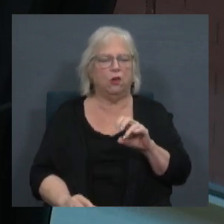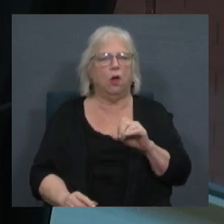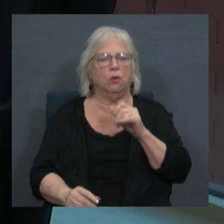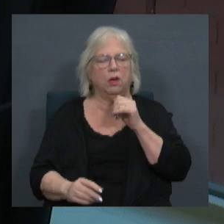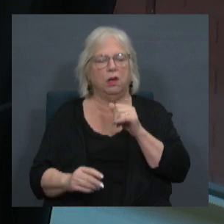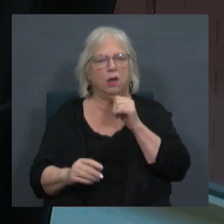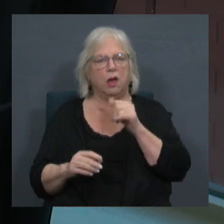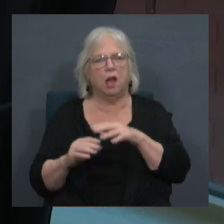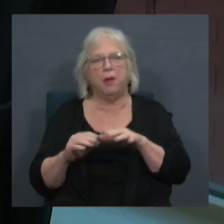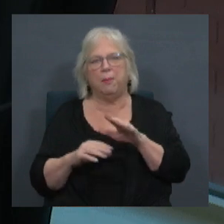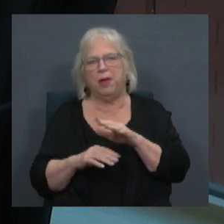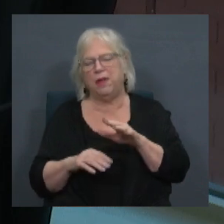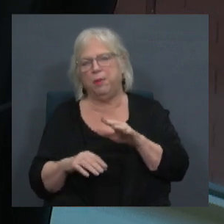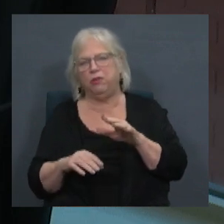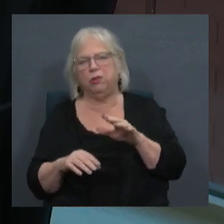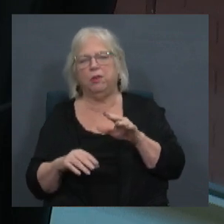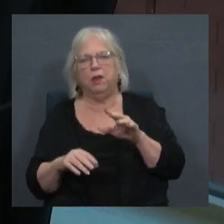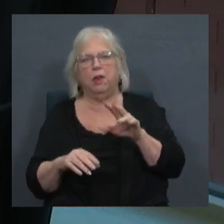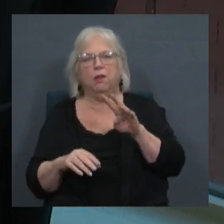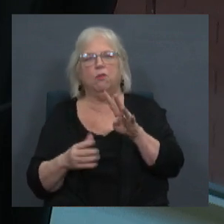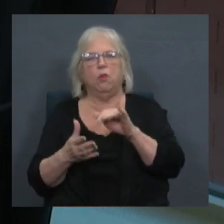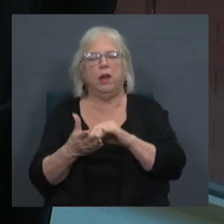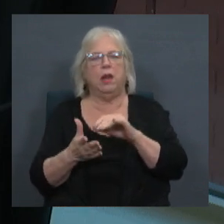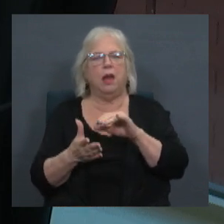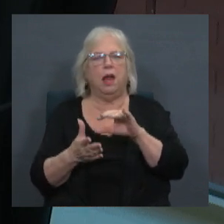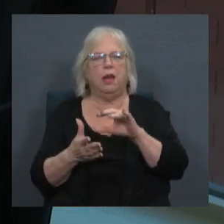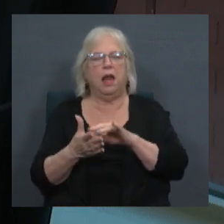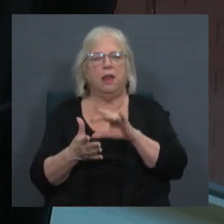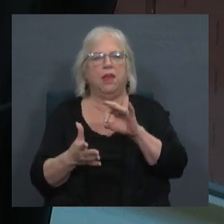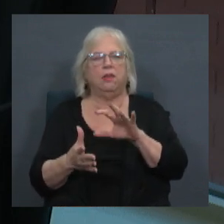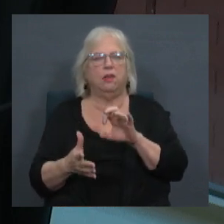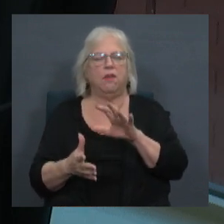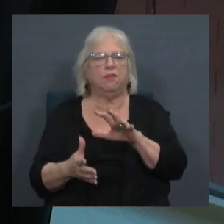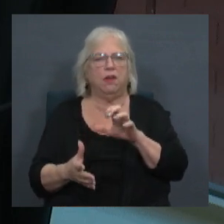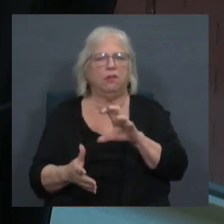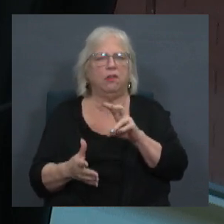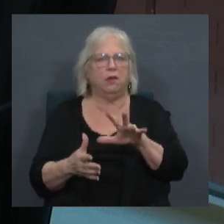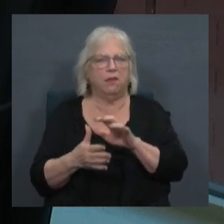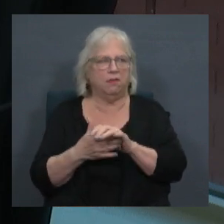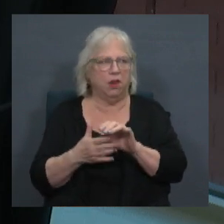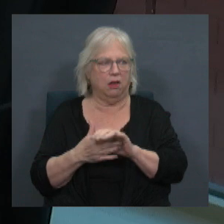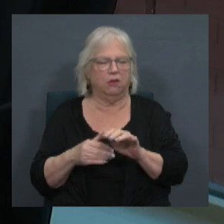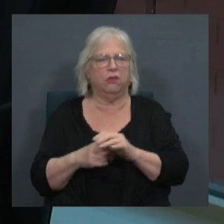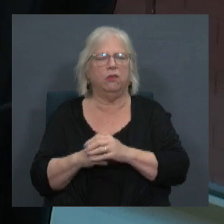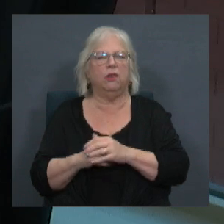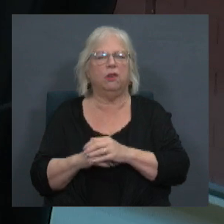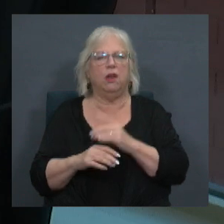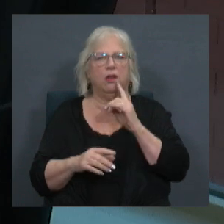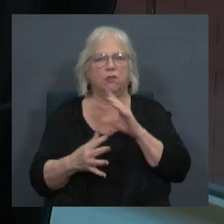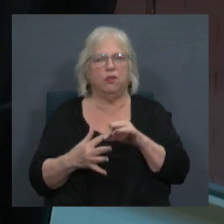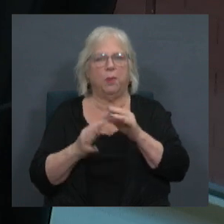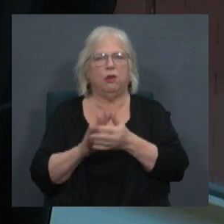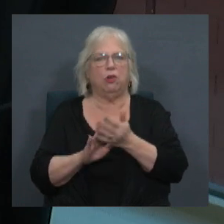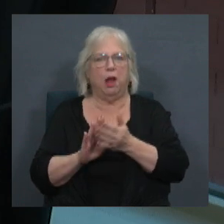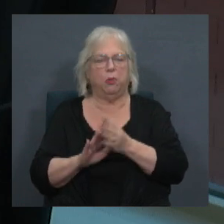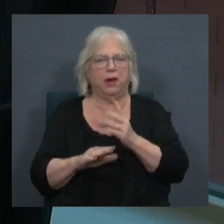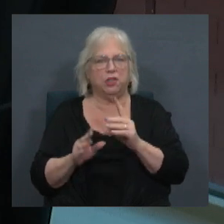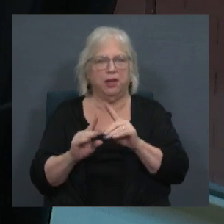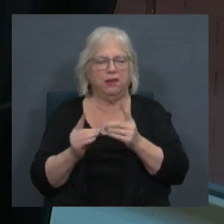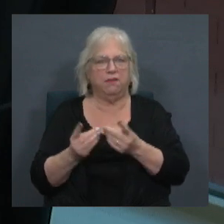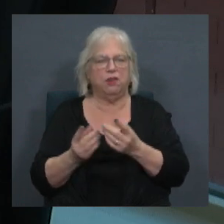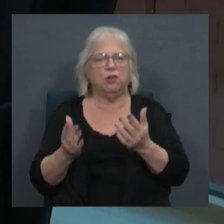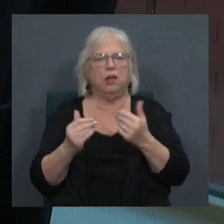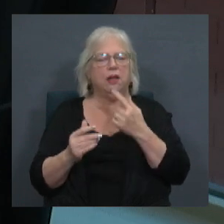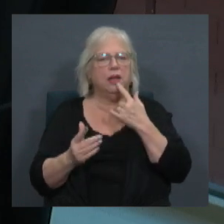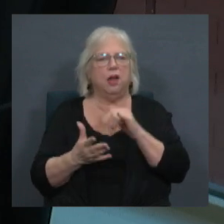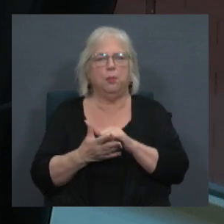$49,775 plus applicable taxes and fees for the purchase of helmets for the Special Operations Division and for other purposes. An ordinance to declare it